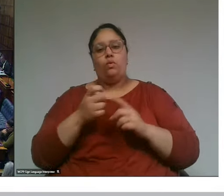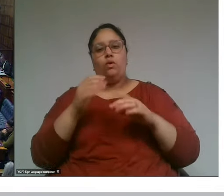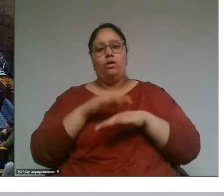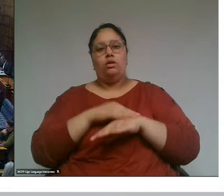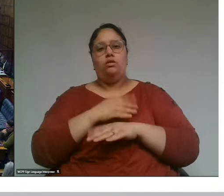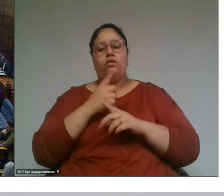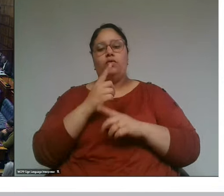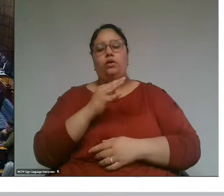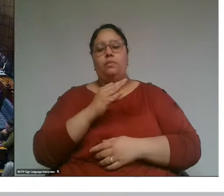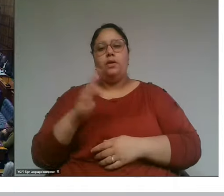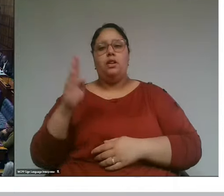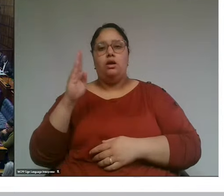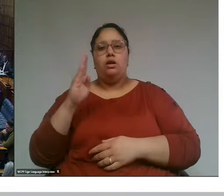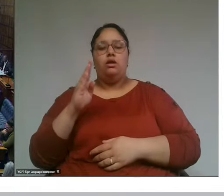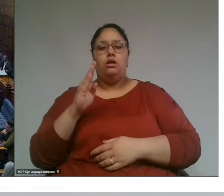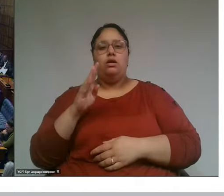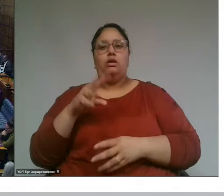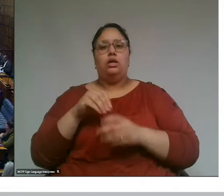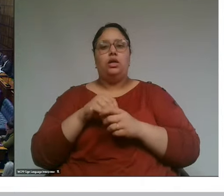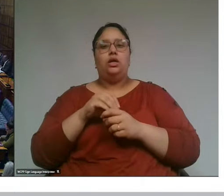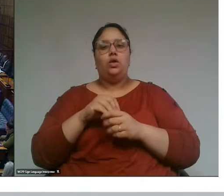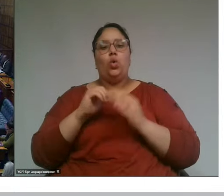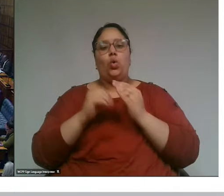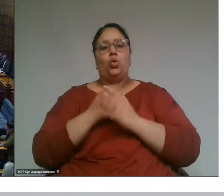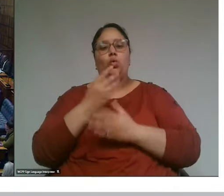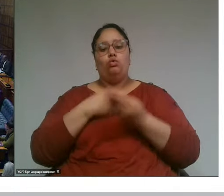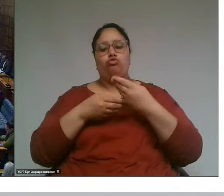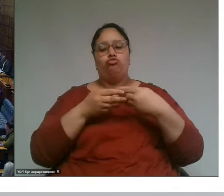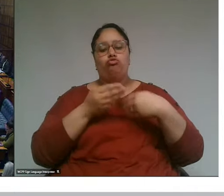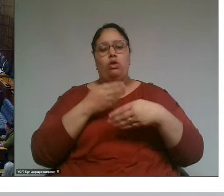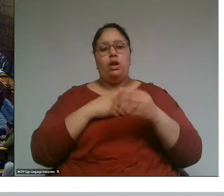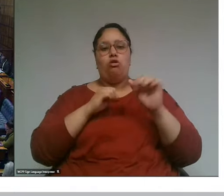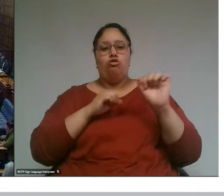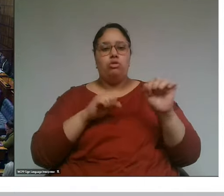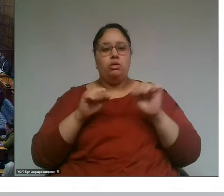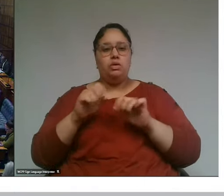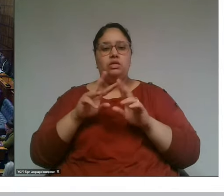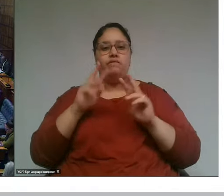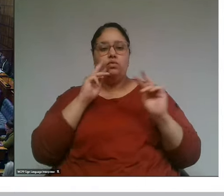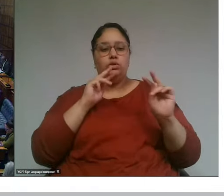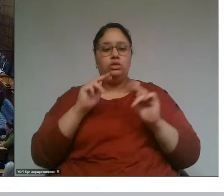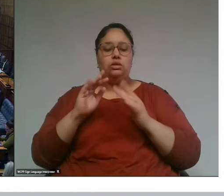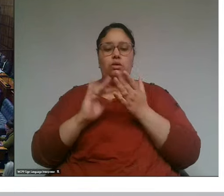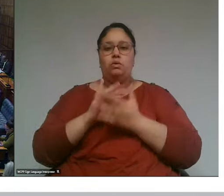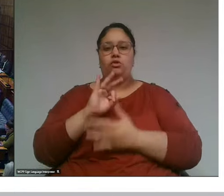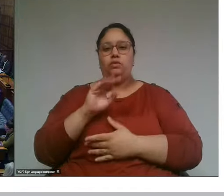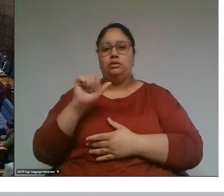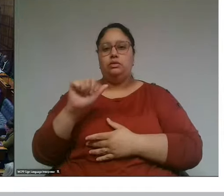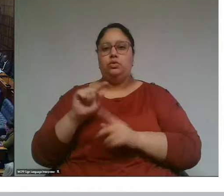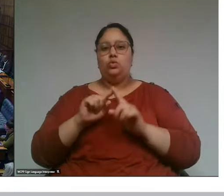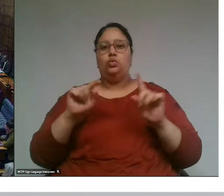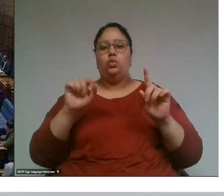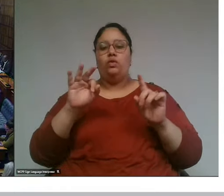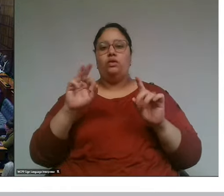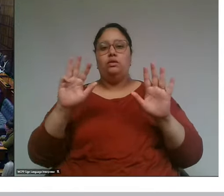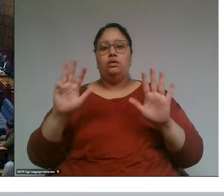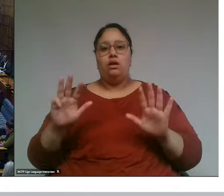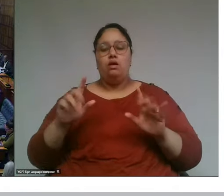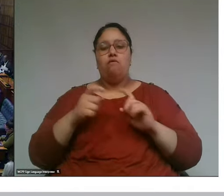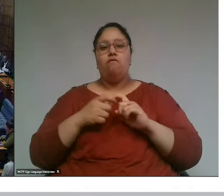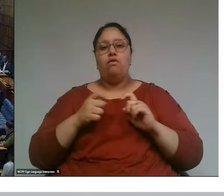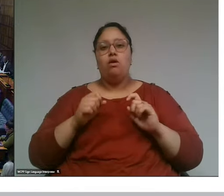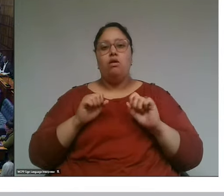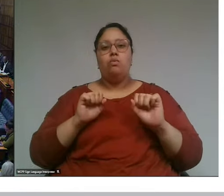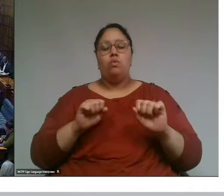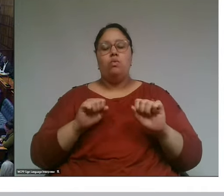billion um uh in new trade agreements if you look at if you look at Pages 36 to 39 of